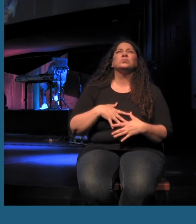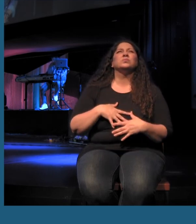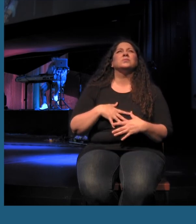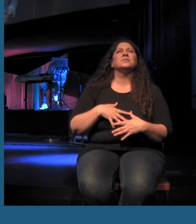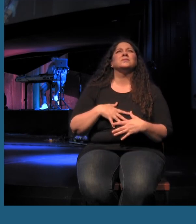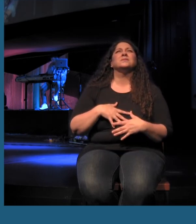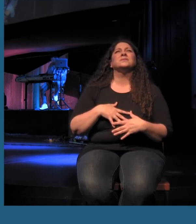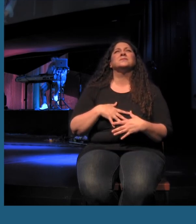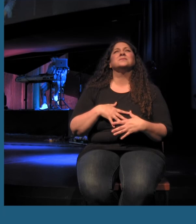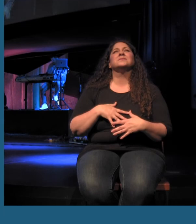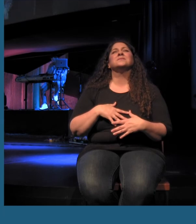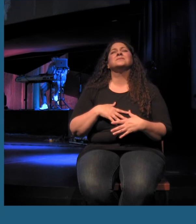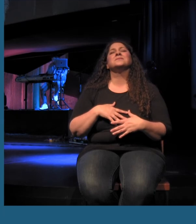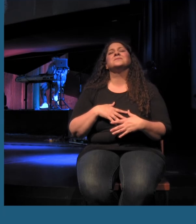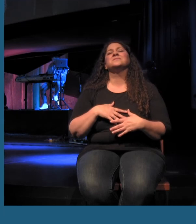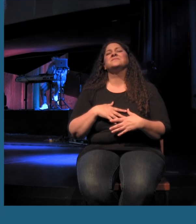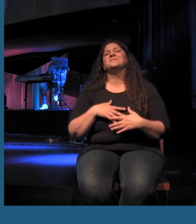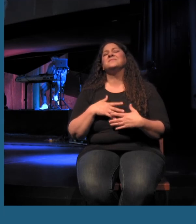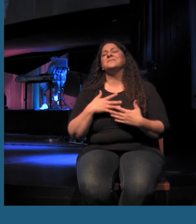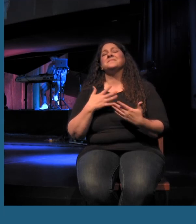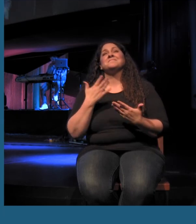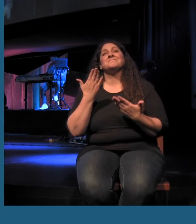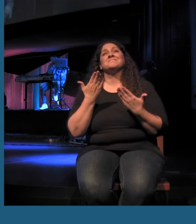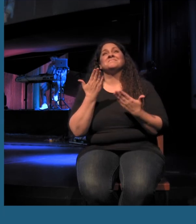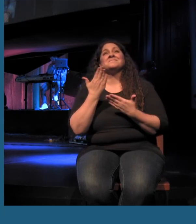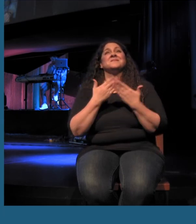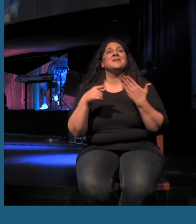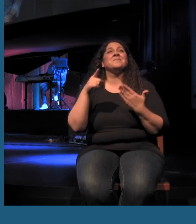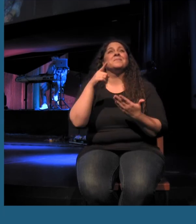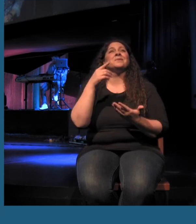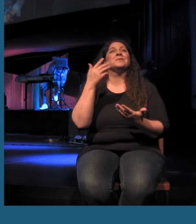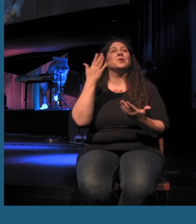Maybe some people feel like they lost their why.